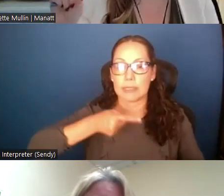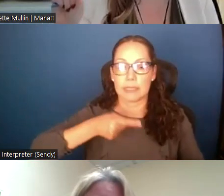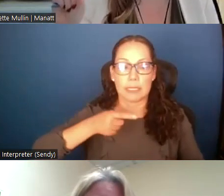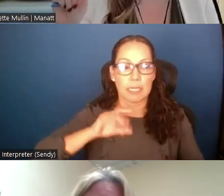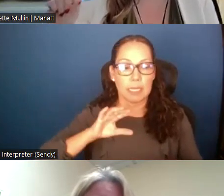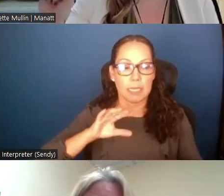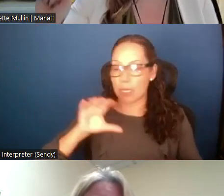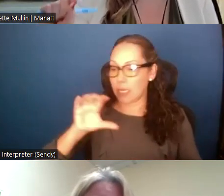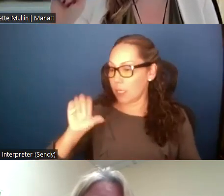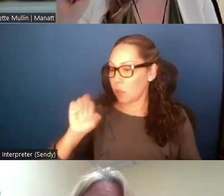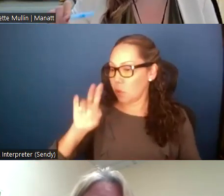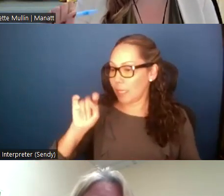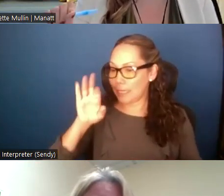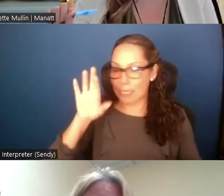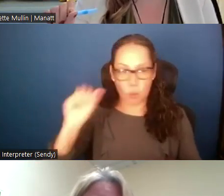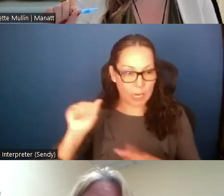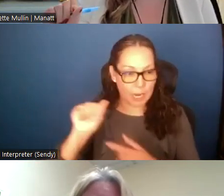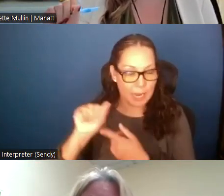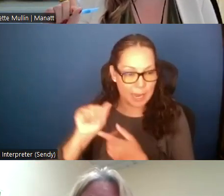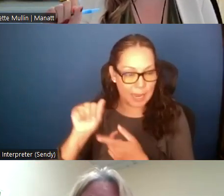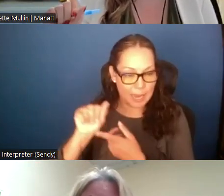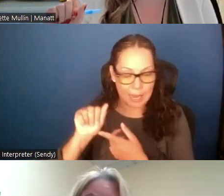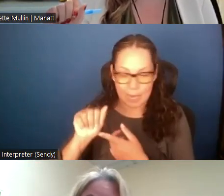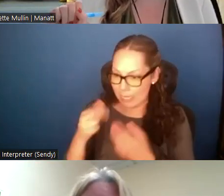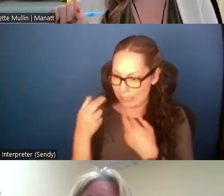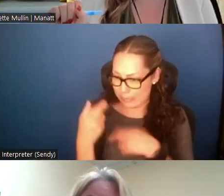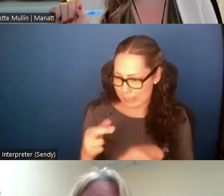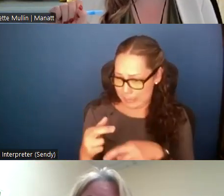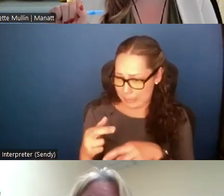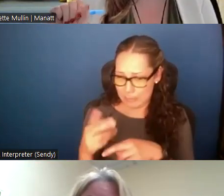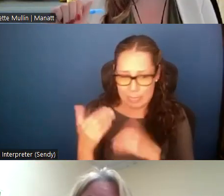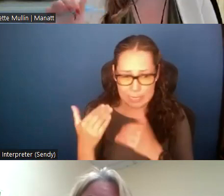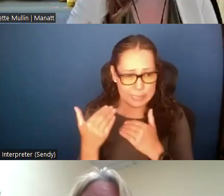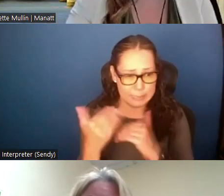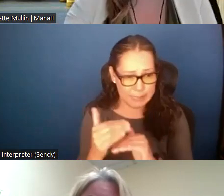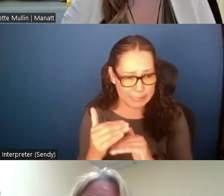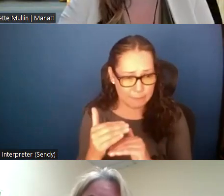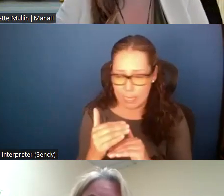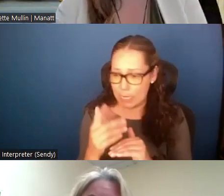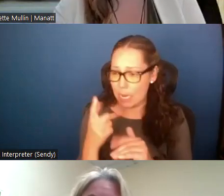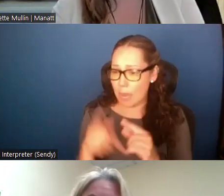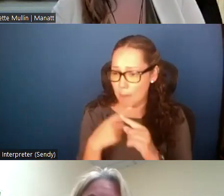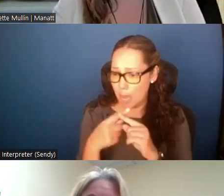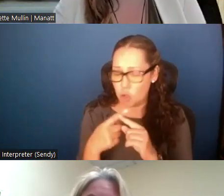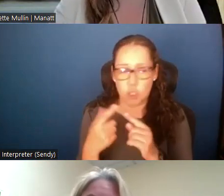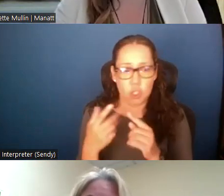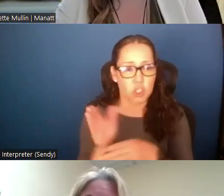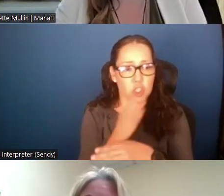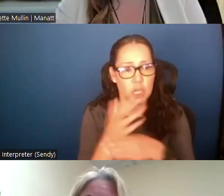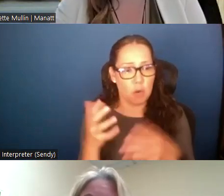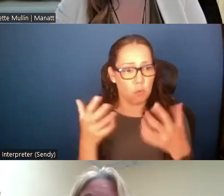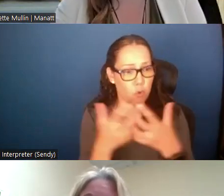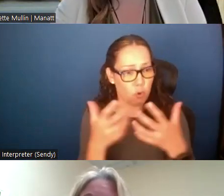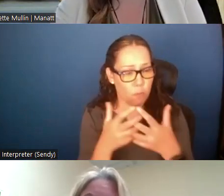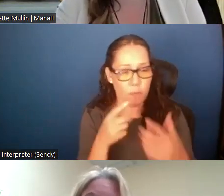criteria around location, having a very specific parameter around shared rooms specifically. Great. Thank you. Well, shared room, or where the person